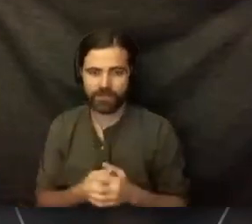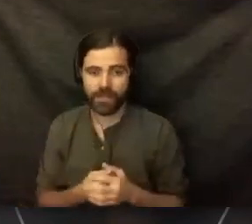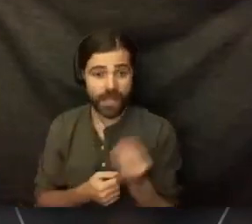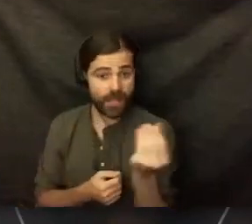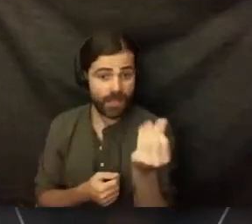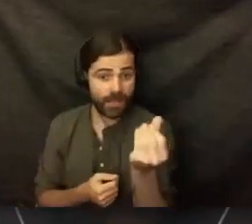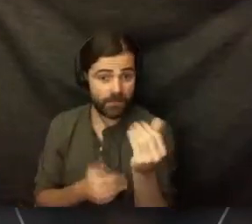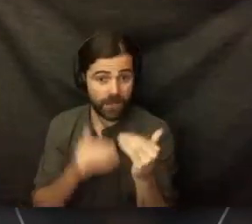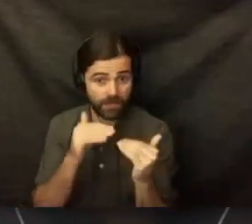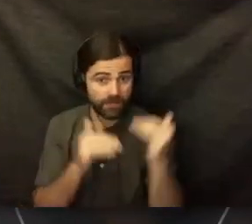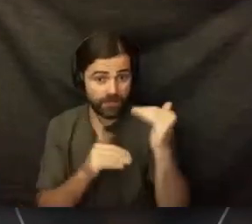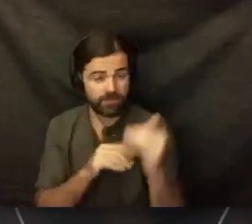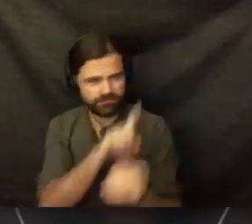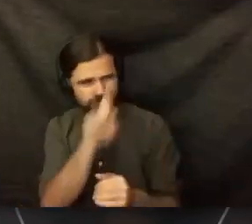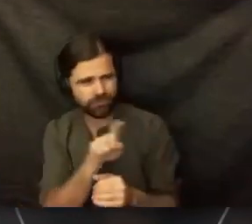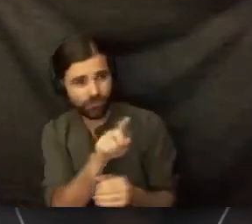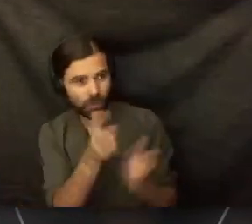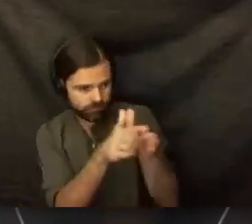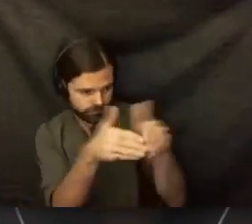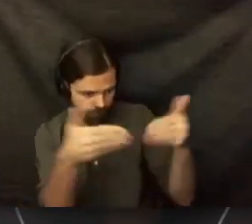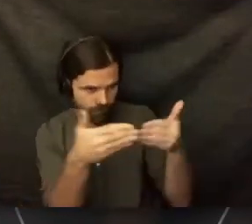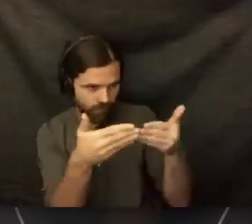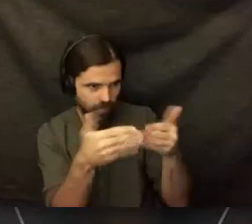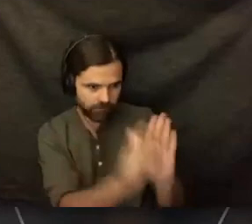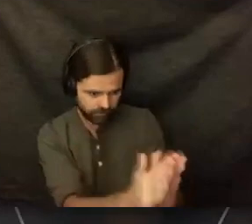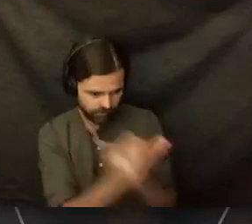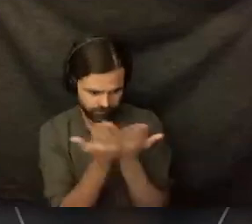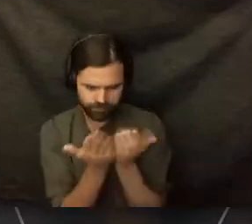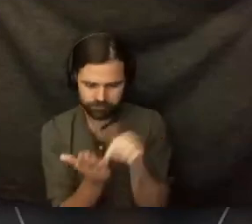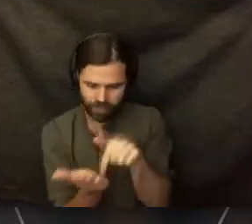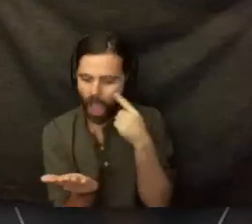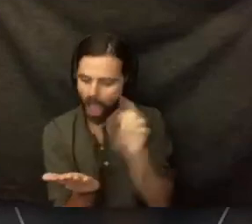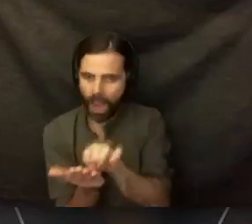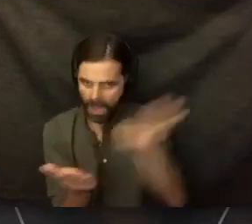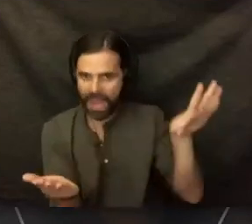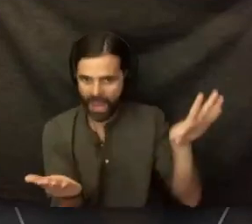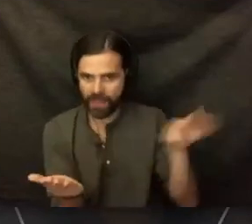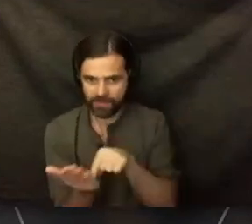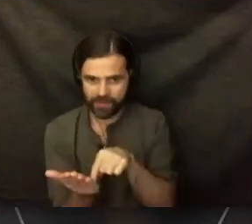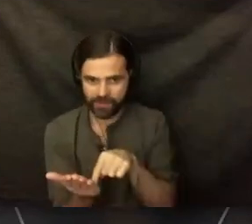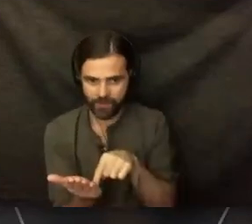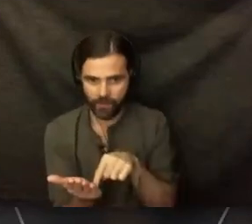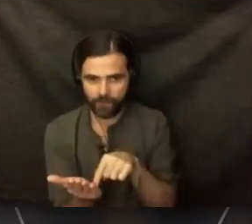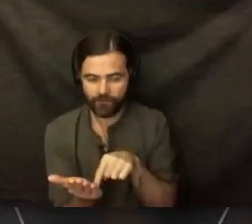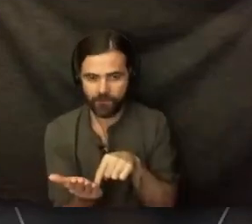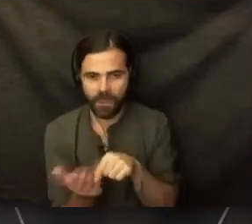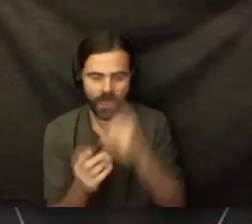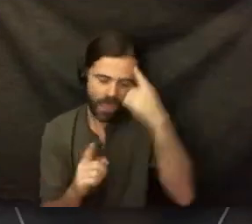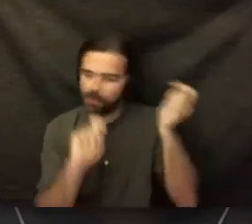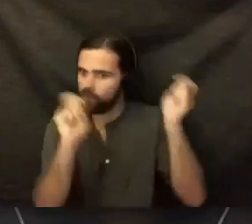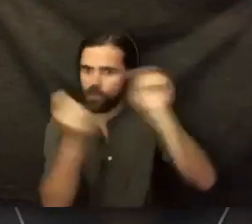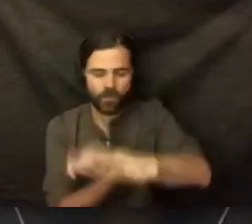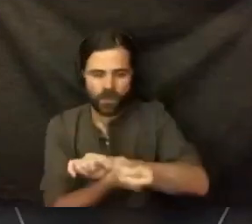easily interrogated and opened up. So I think the governance question has to be really radically reimagined, and that is a key component